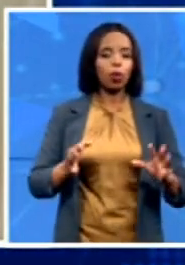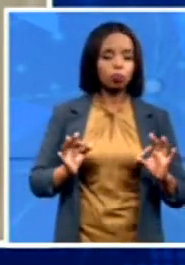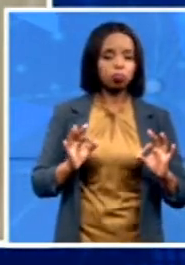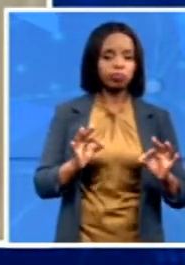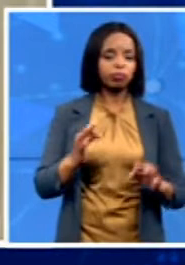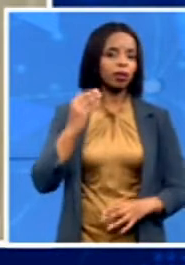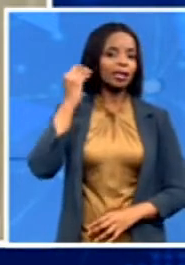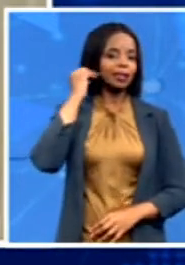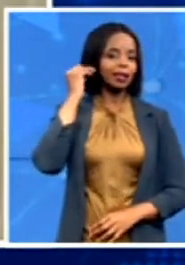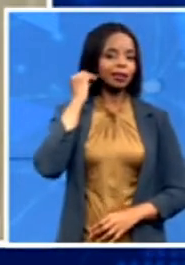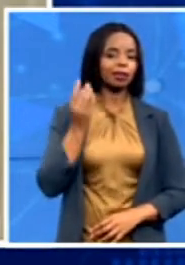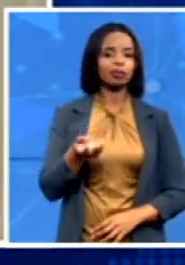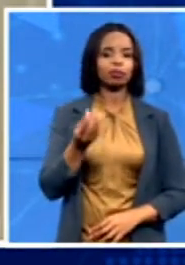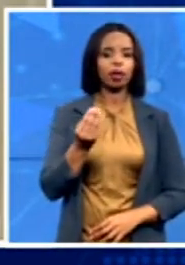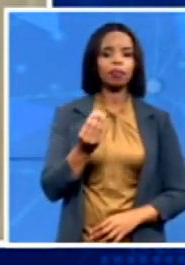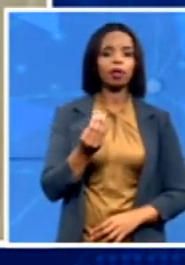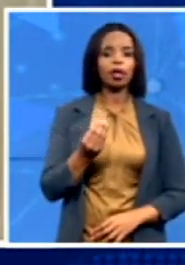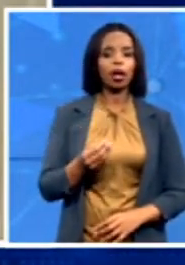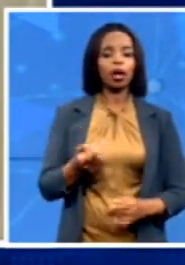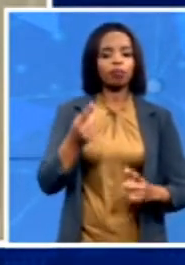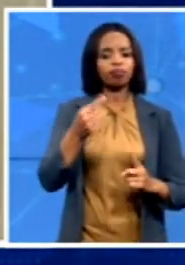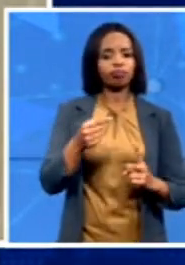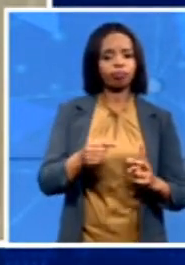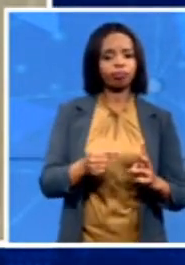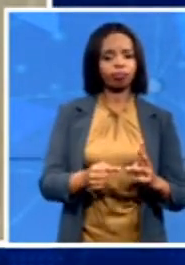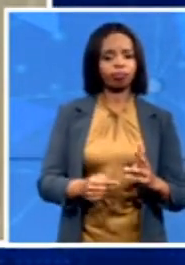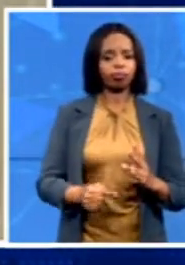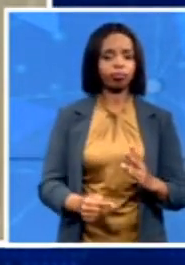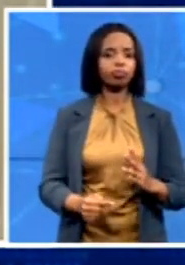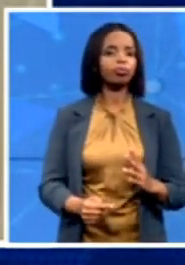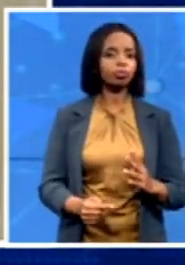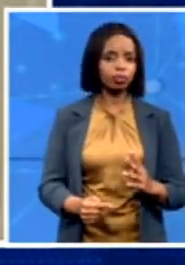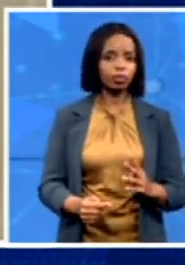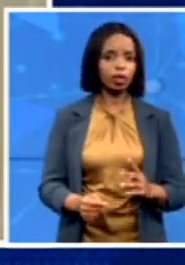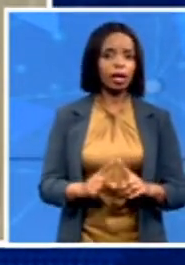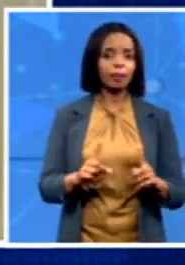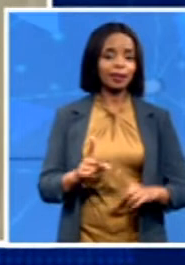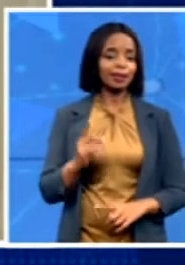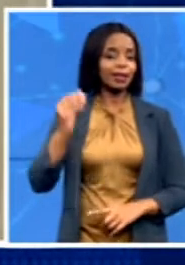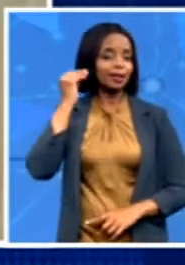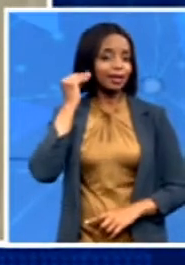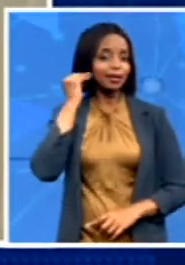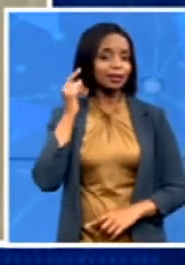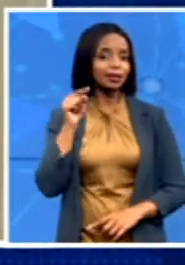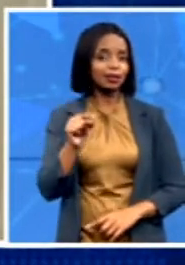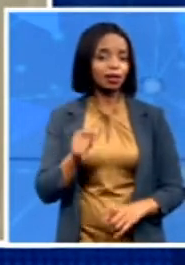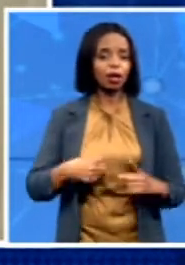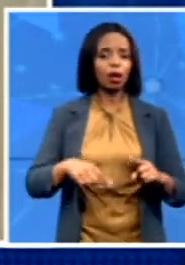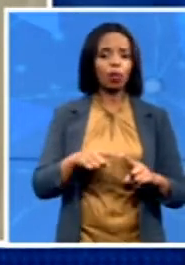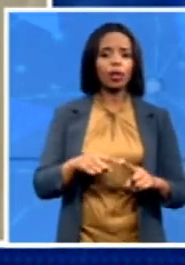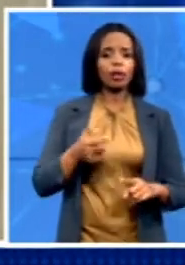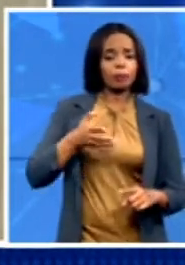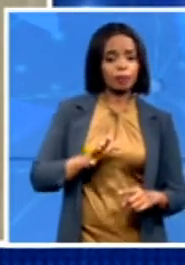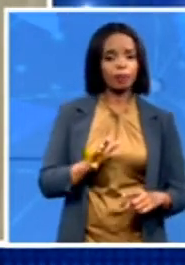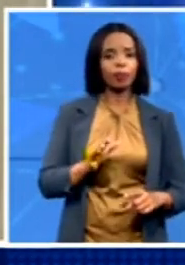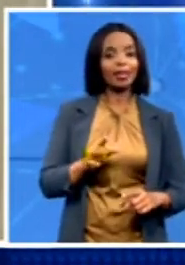minute detail of the data points. The data points that they are after would provide, for instance, leading as